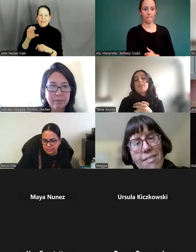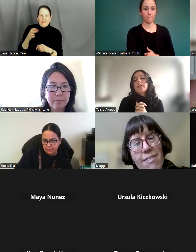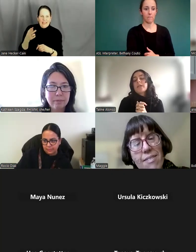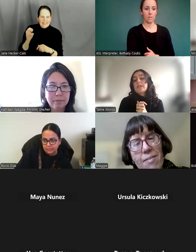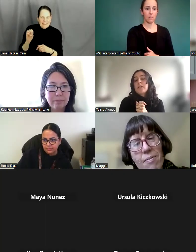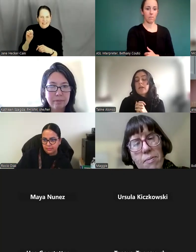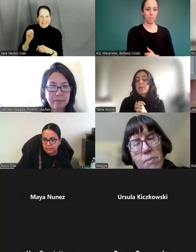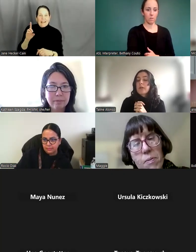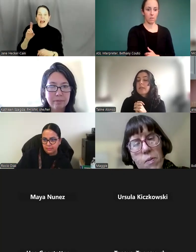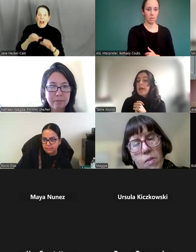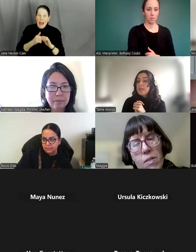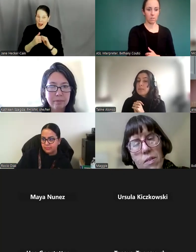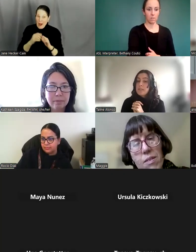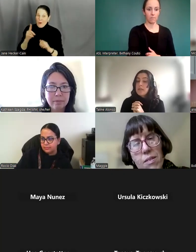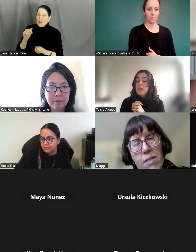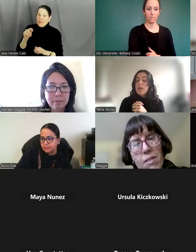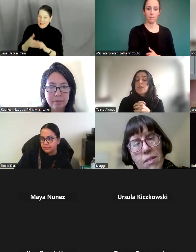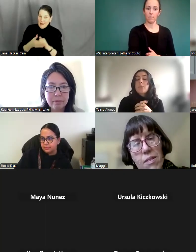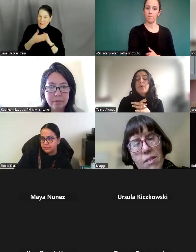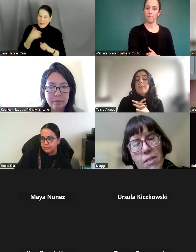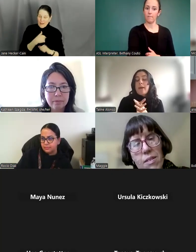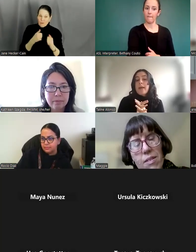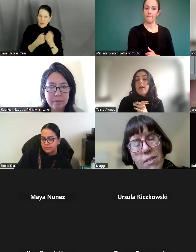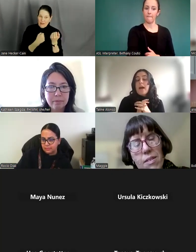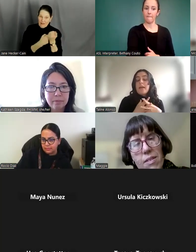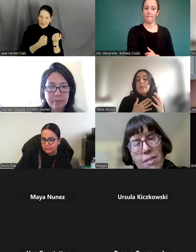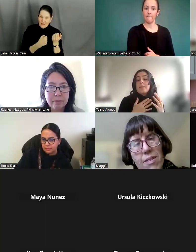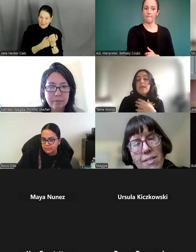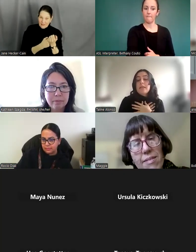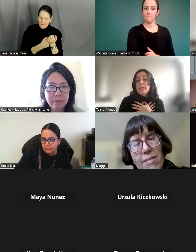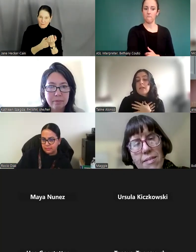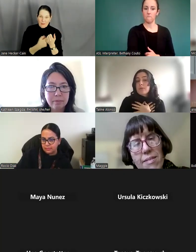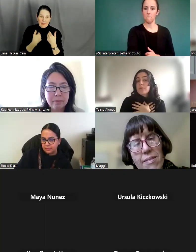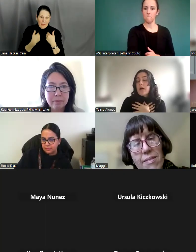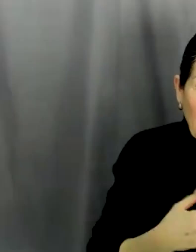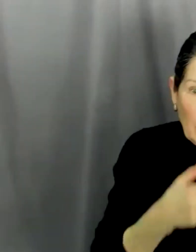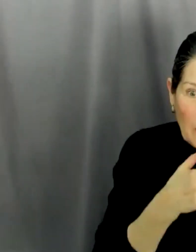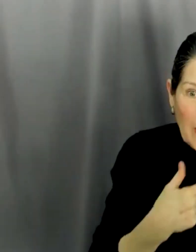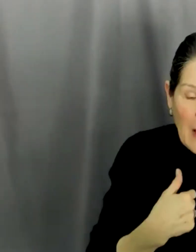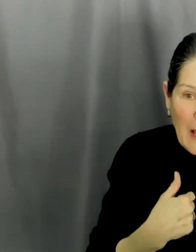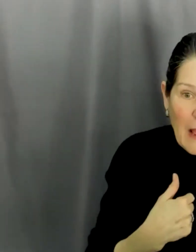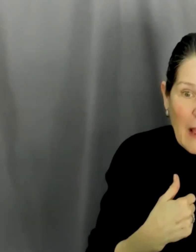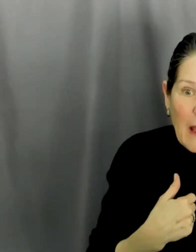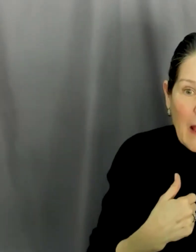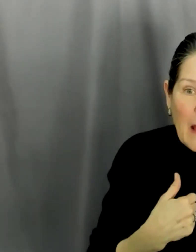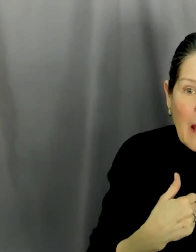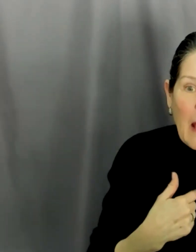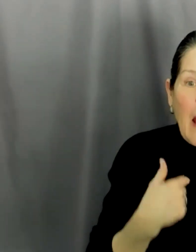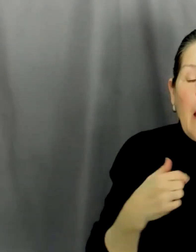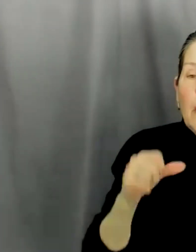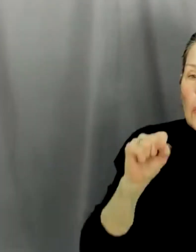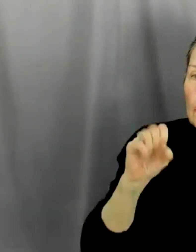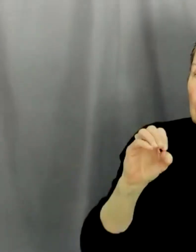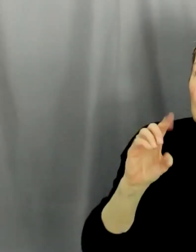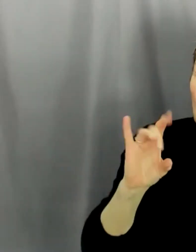is helping us in our work at GPC. So who am I? I am Taline Alonso. I am a sociologist and